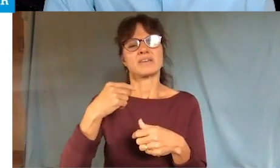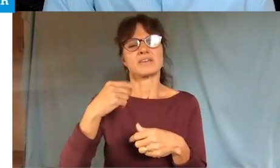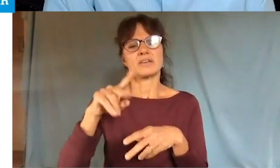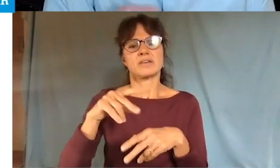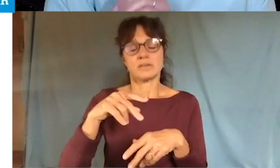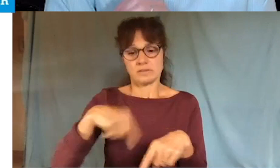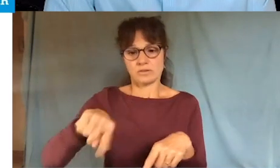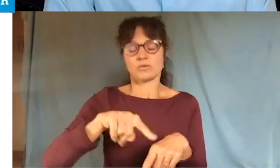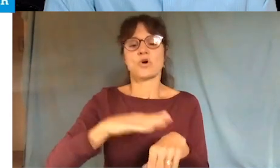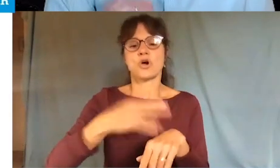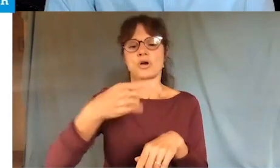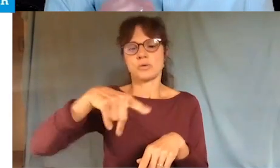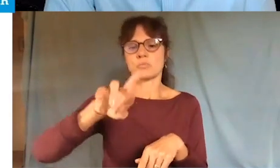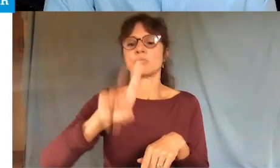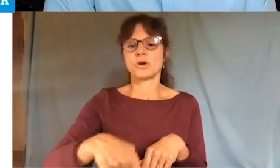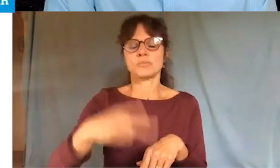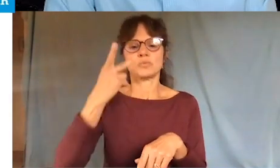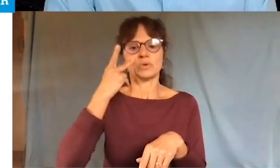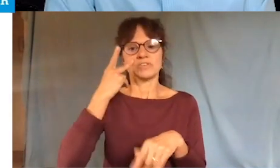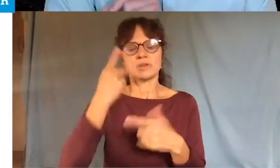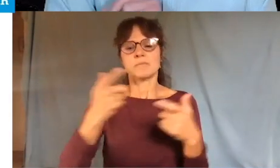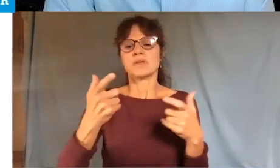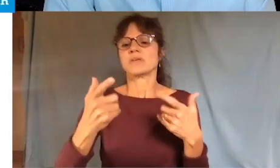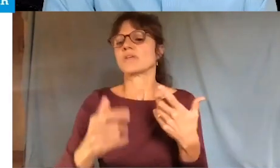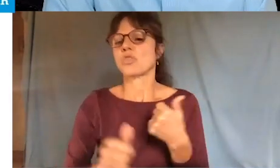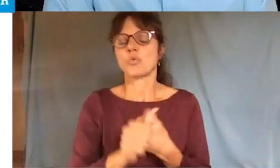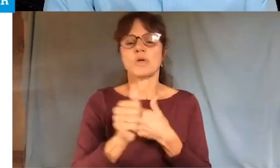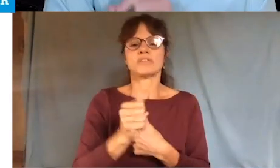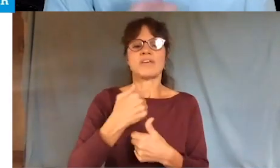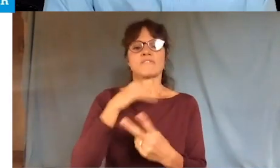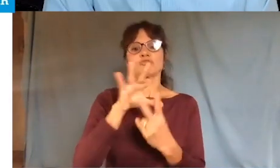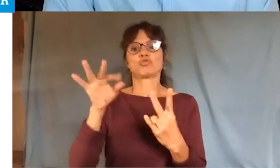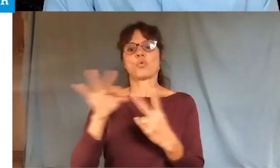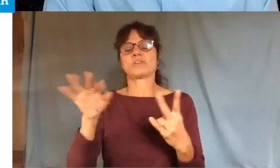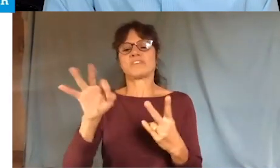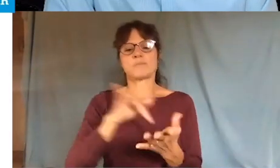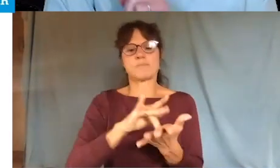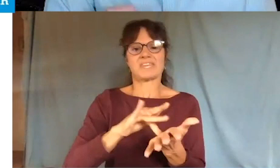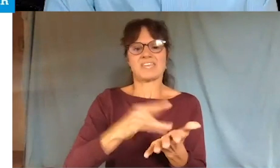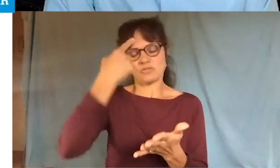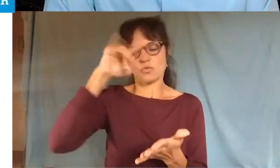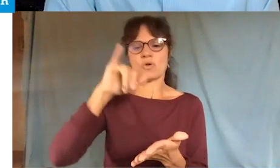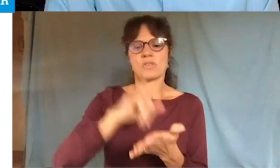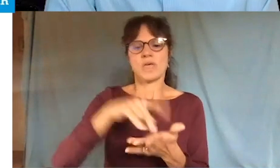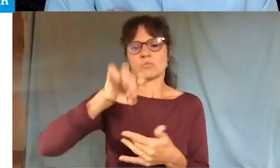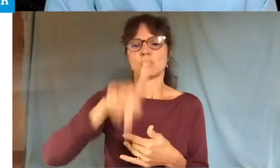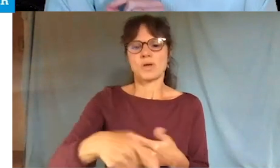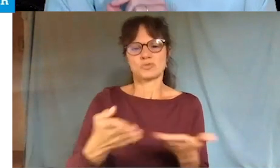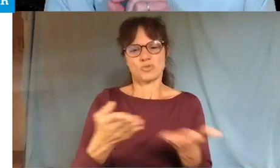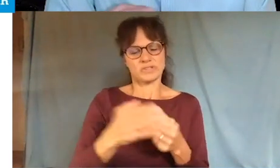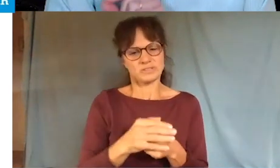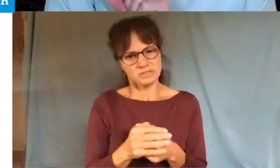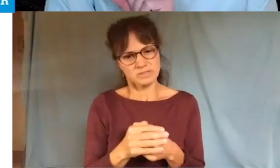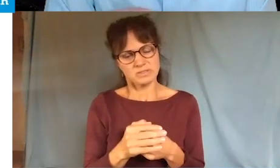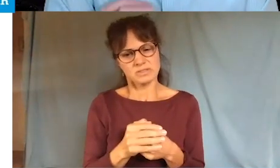thinking about PrEP, we have seen a tremendous threat around having choice of medications for that PrEP service. And I think that